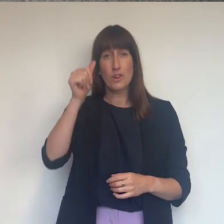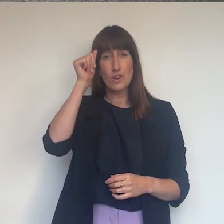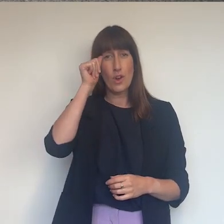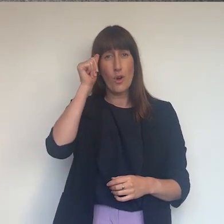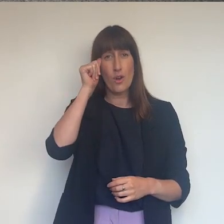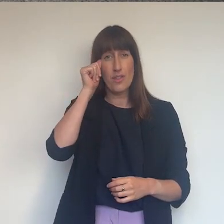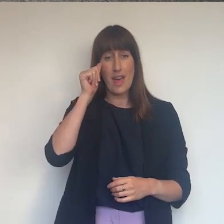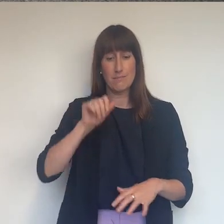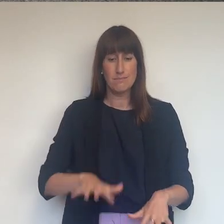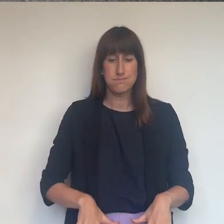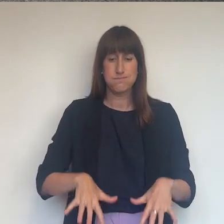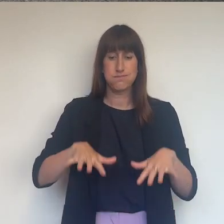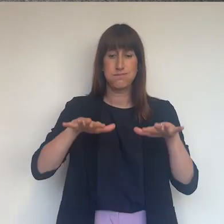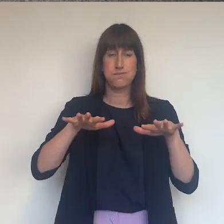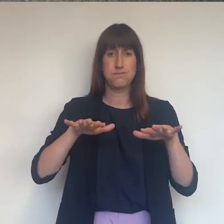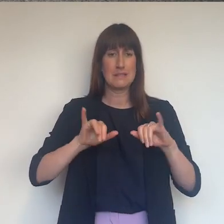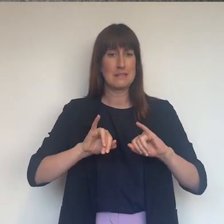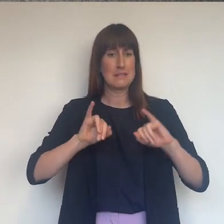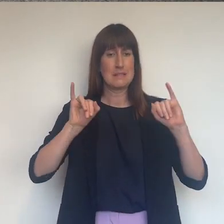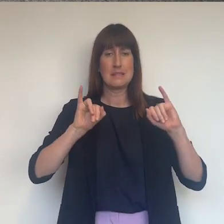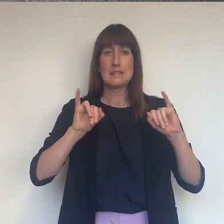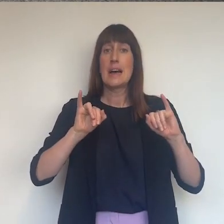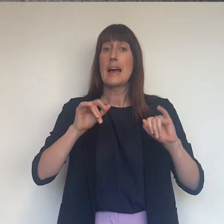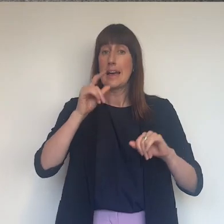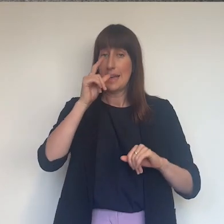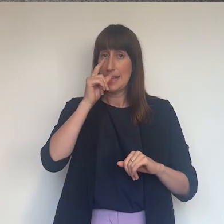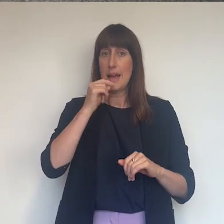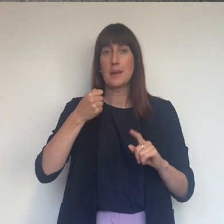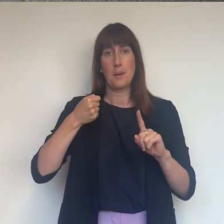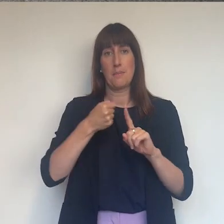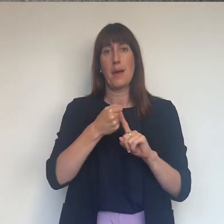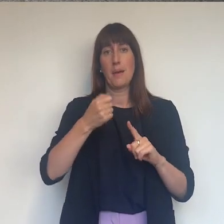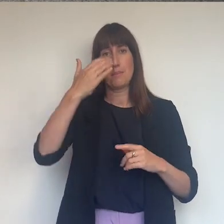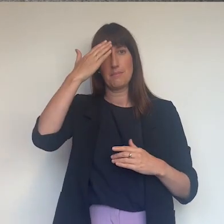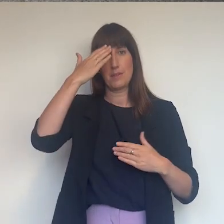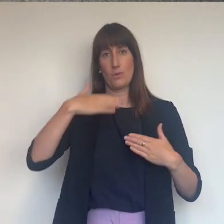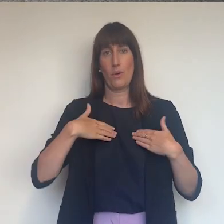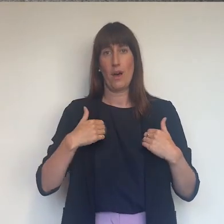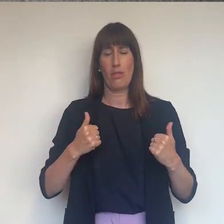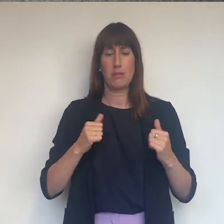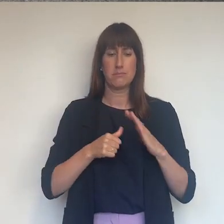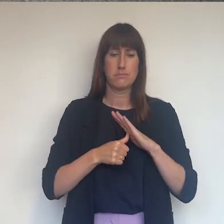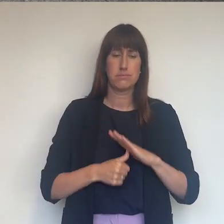a toll on a person's well-being. You can call the number